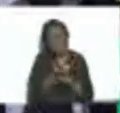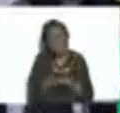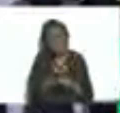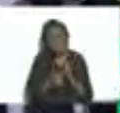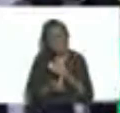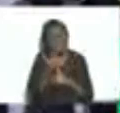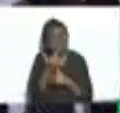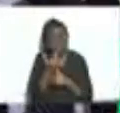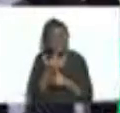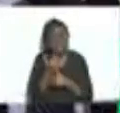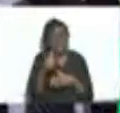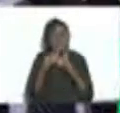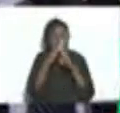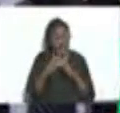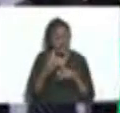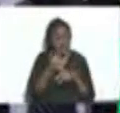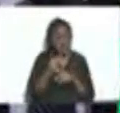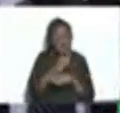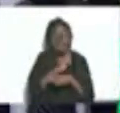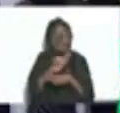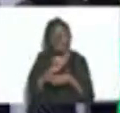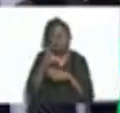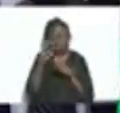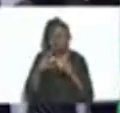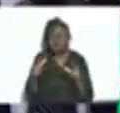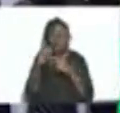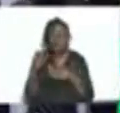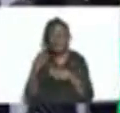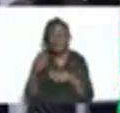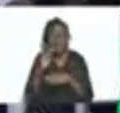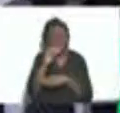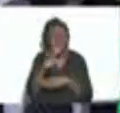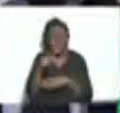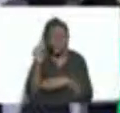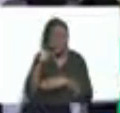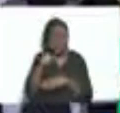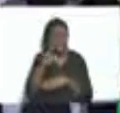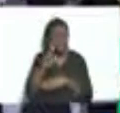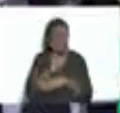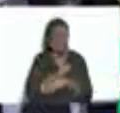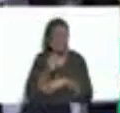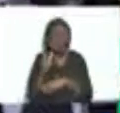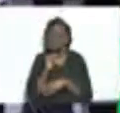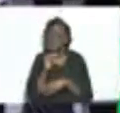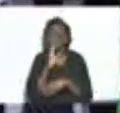from East Grand Bahama MP Kwesi Thompson. And so, Mr. Deputy, we will not be satisfied